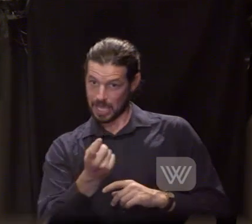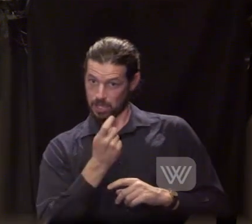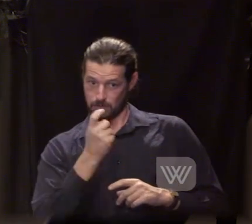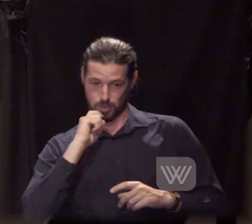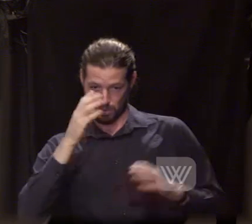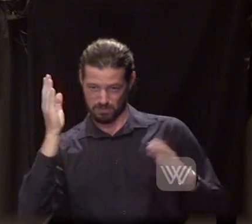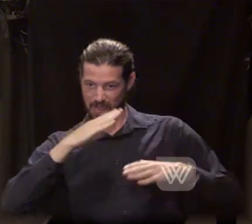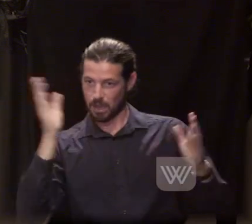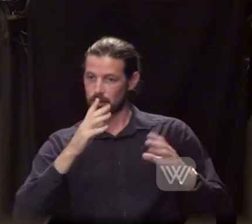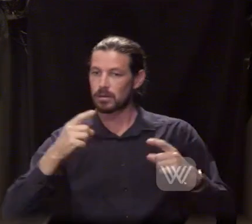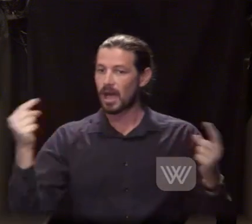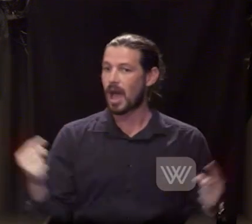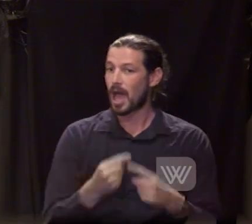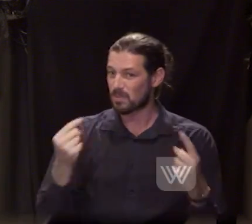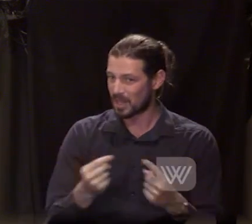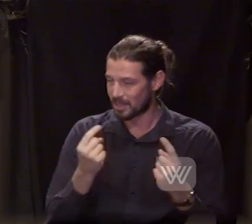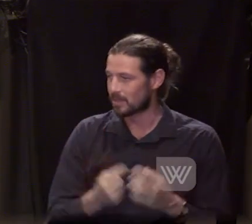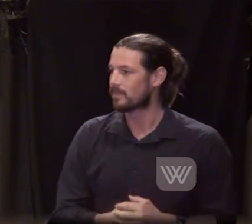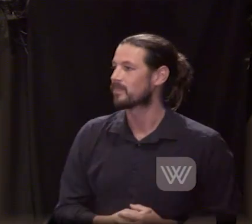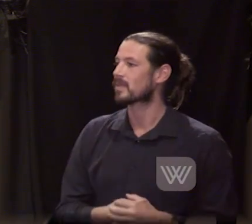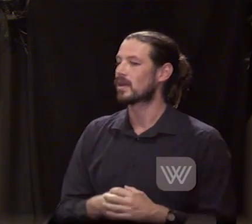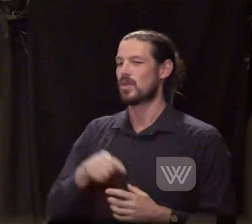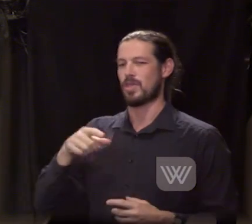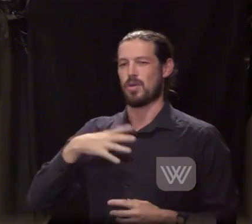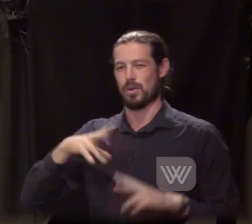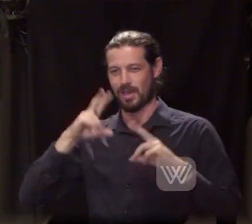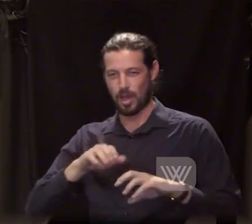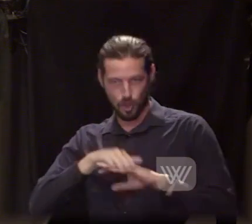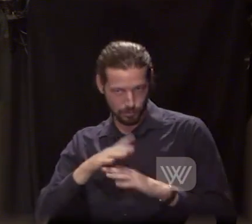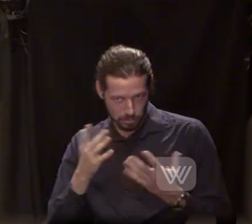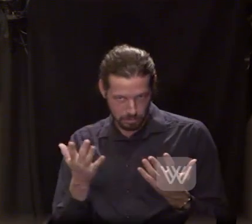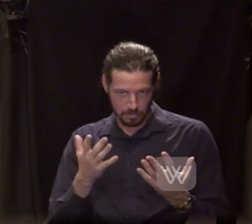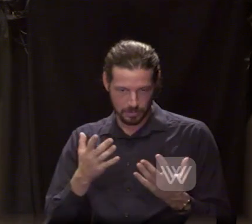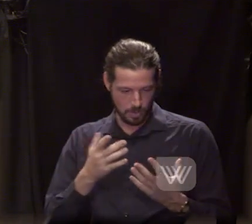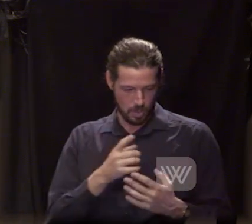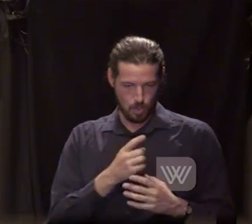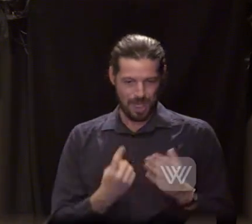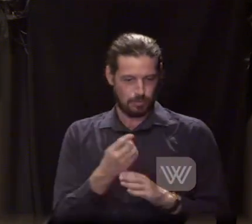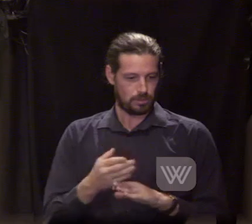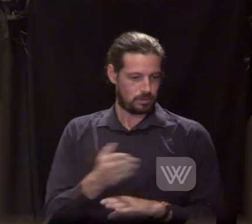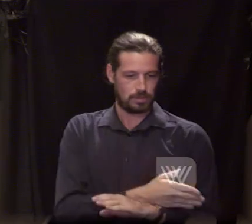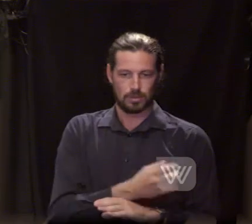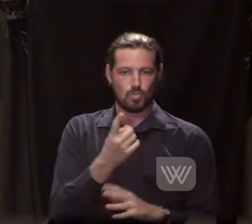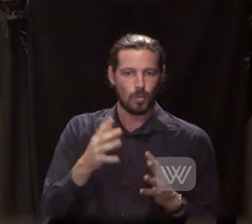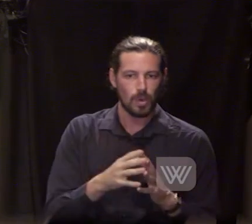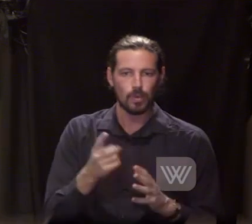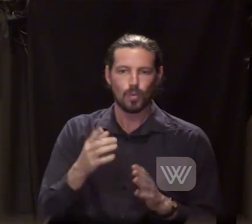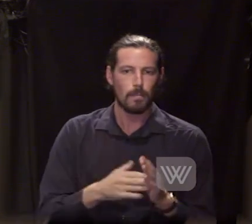precursors. So are there things that are going on with interactions weeks or months in advance before a giant